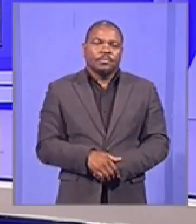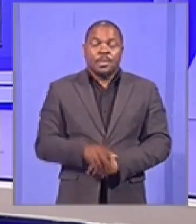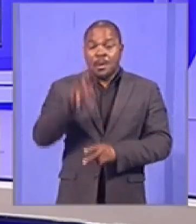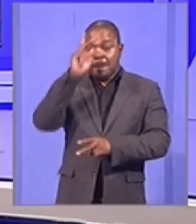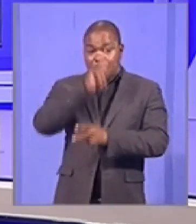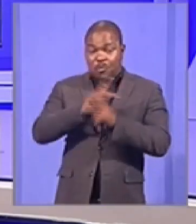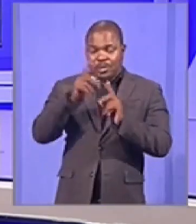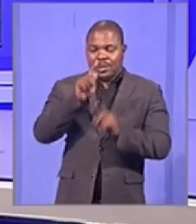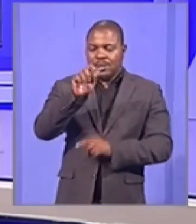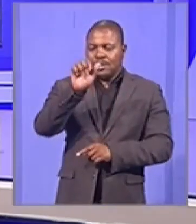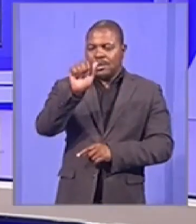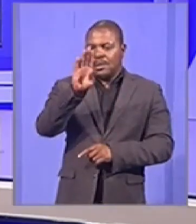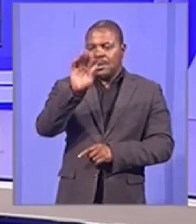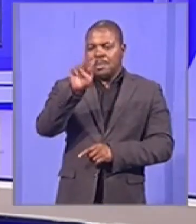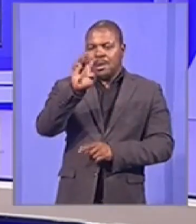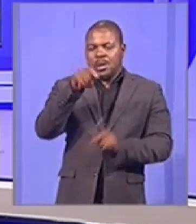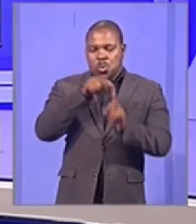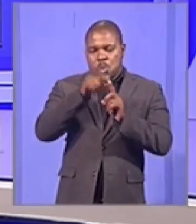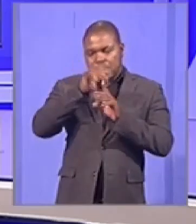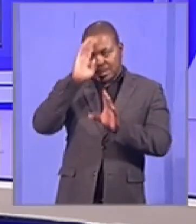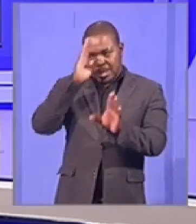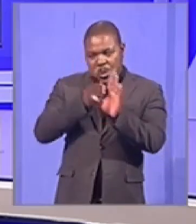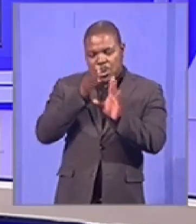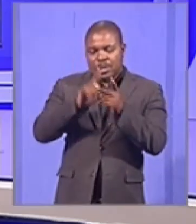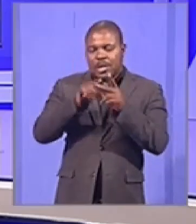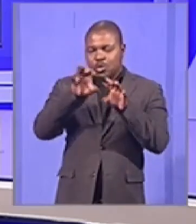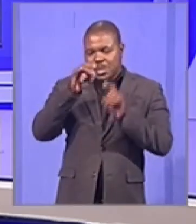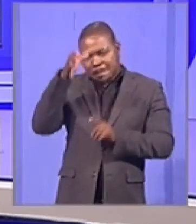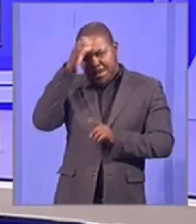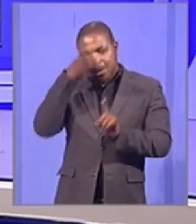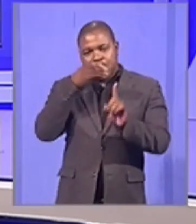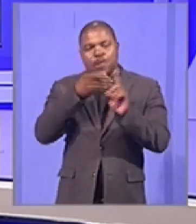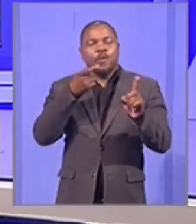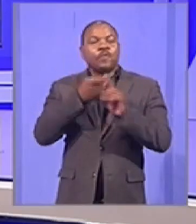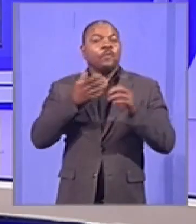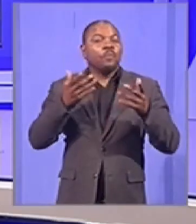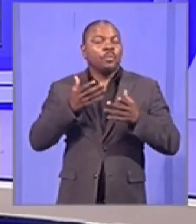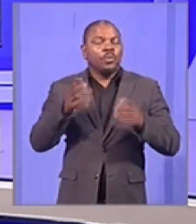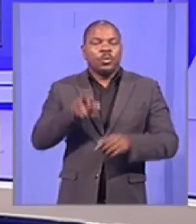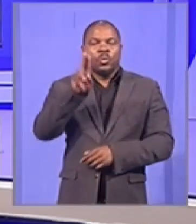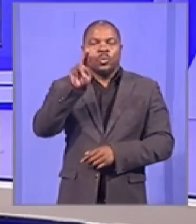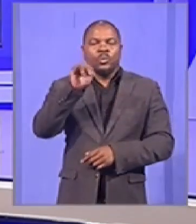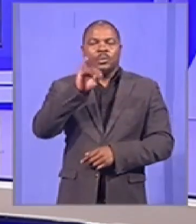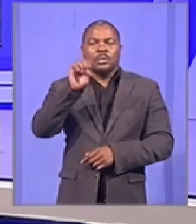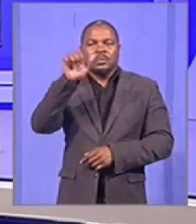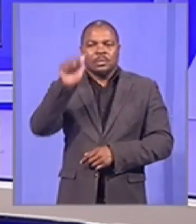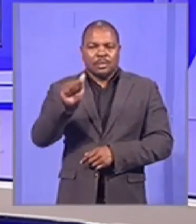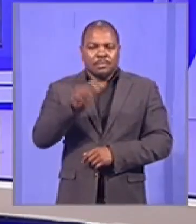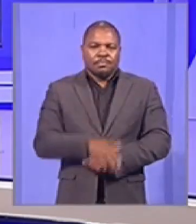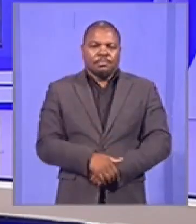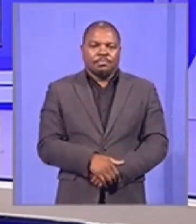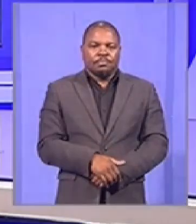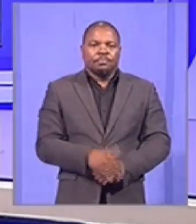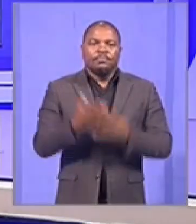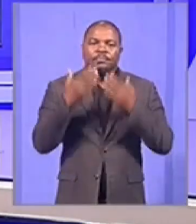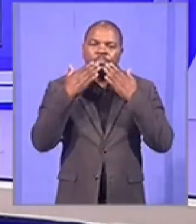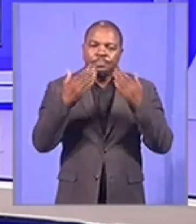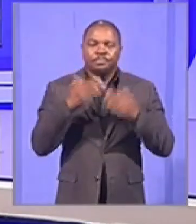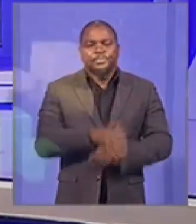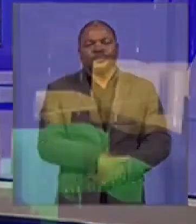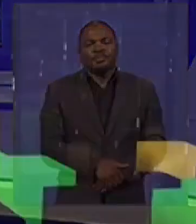Moprofesor Ratabane yo e leng moitseanape wa tsa psychology le thuto go tswa ko yunibesithing ya UNISA. Re a leboga.